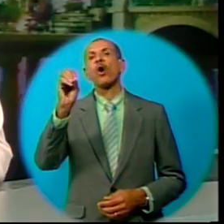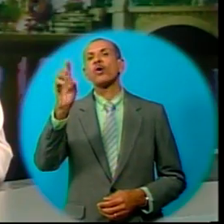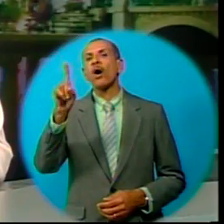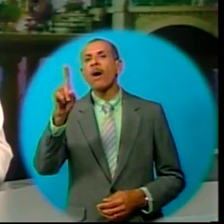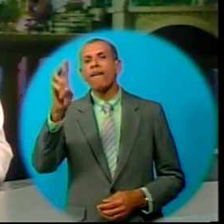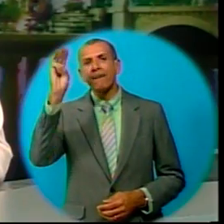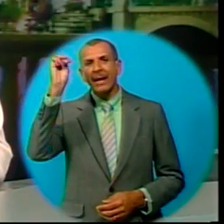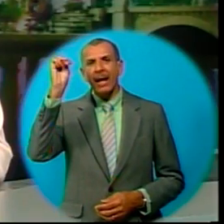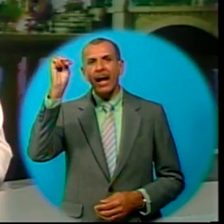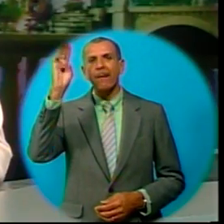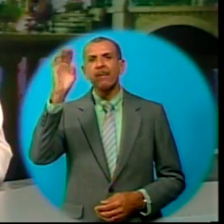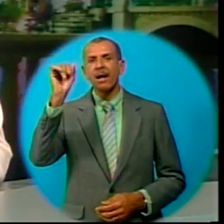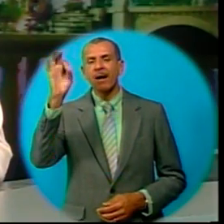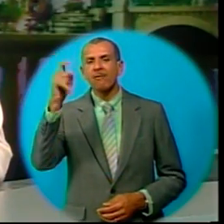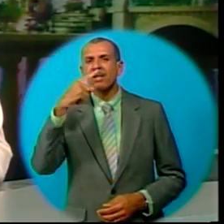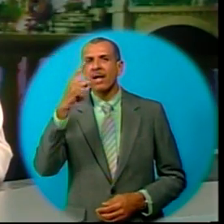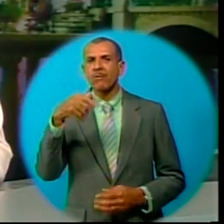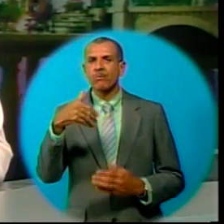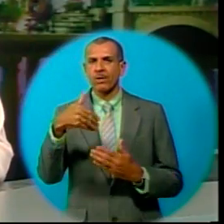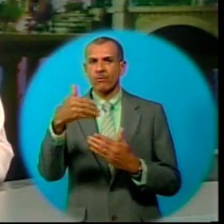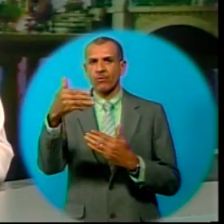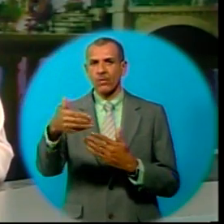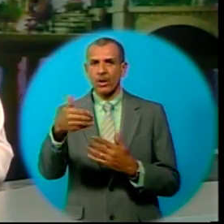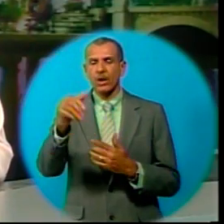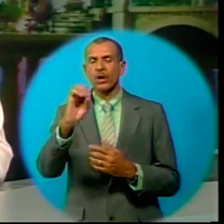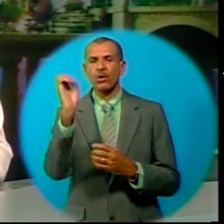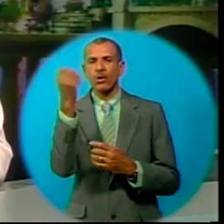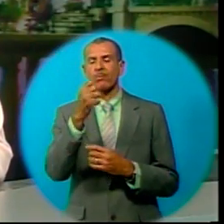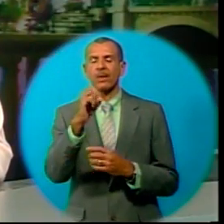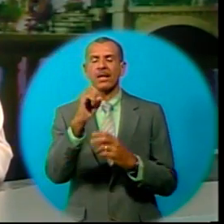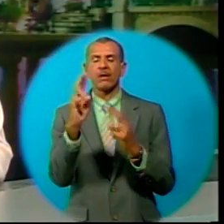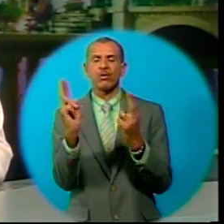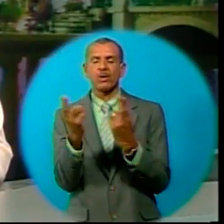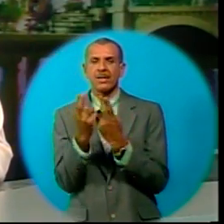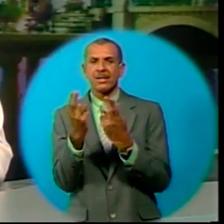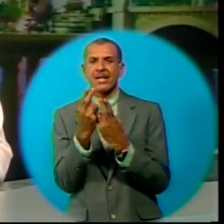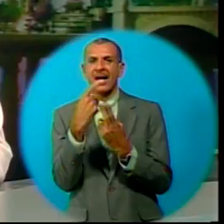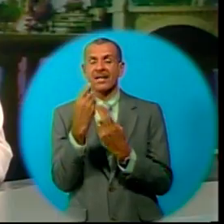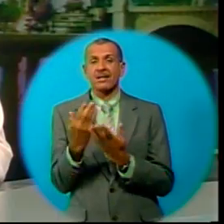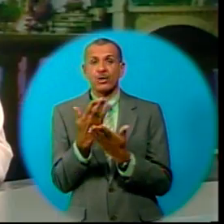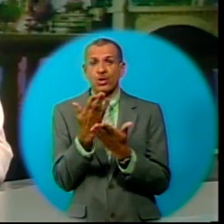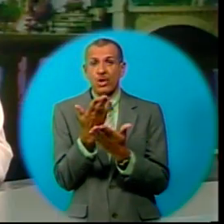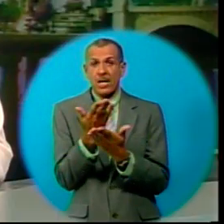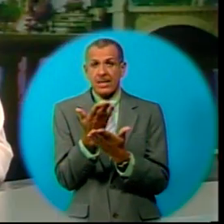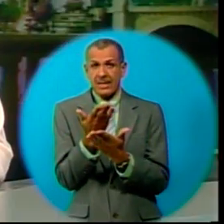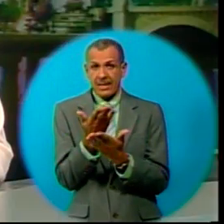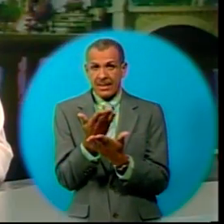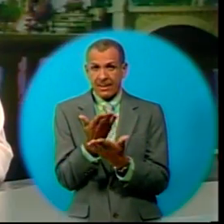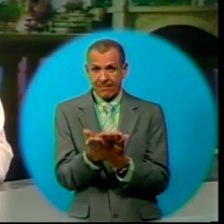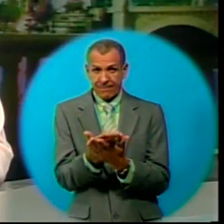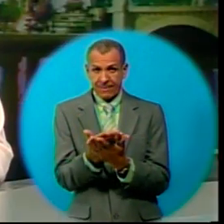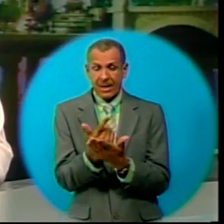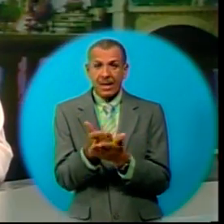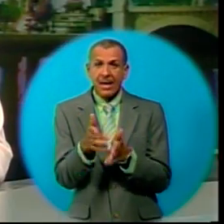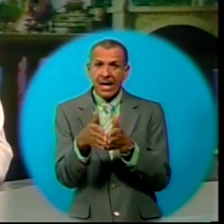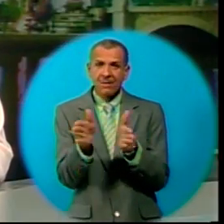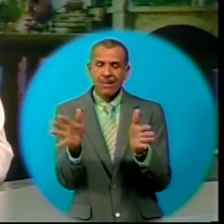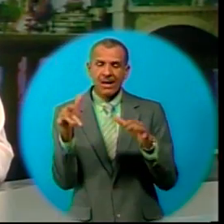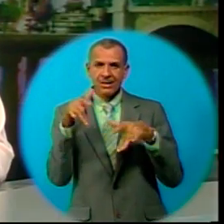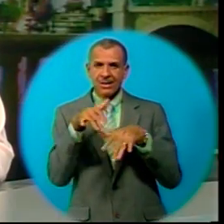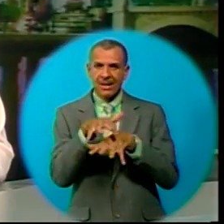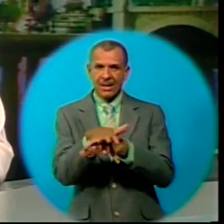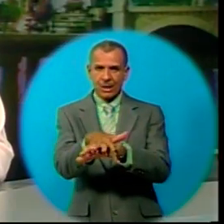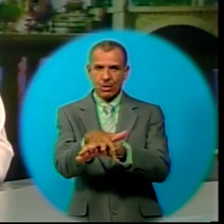head of the European Union delegation to Barbados and the Eastern Caribbean, has put forward some suggestions to expand the integration.